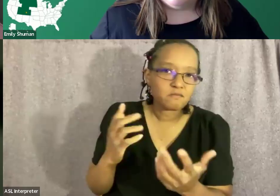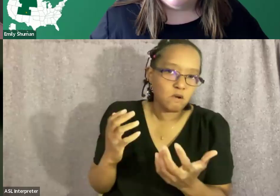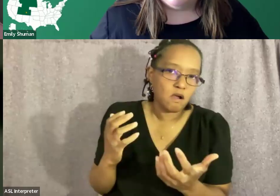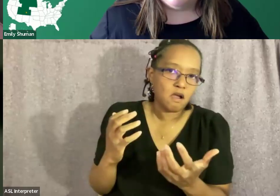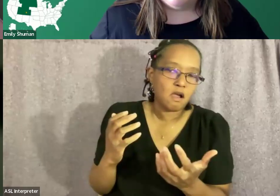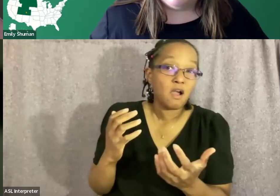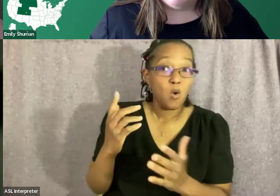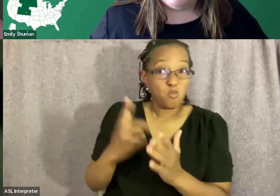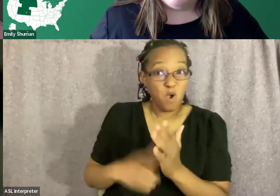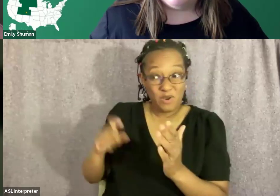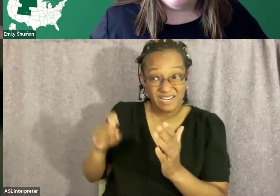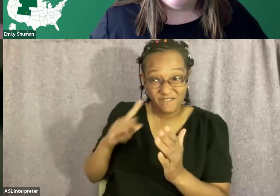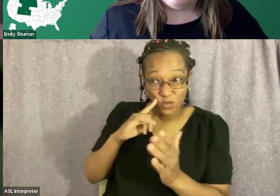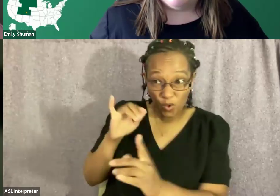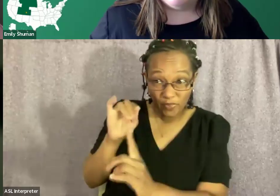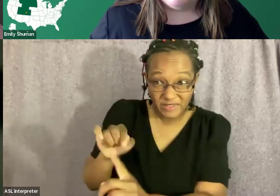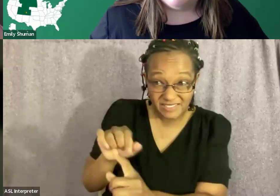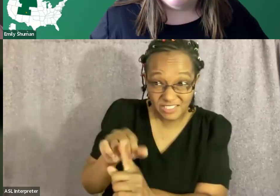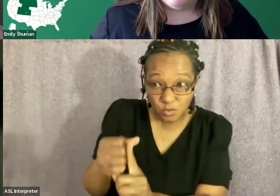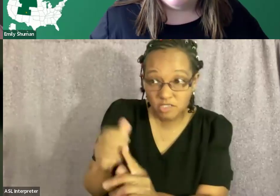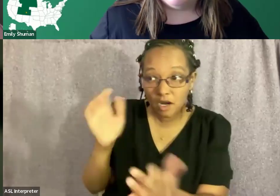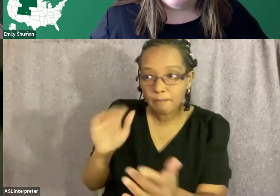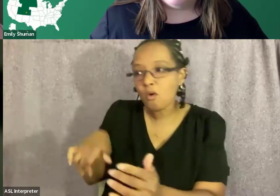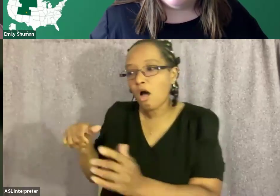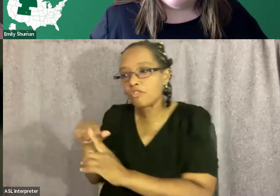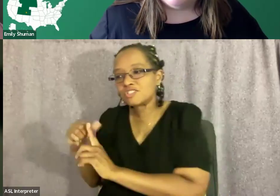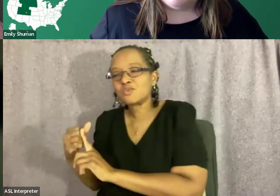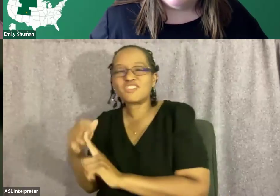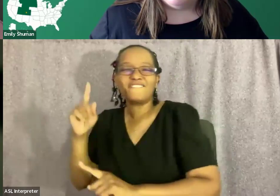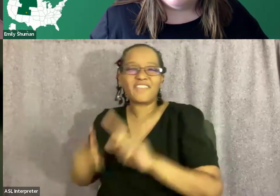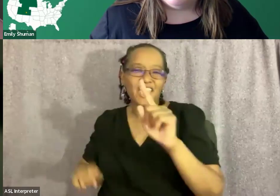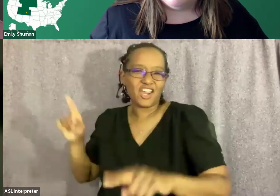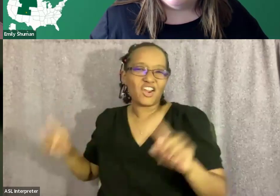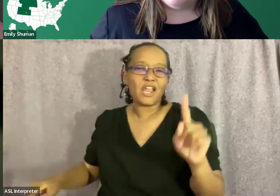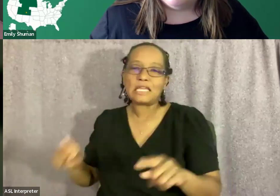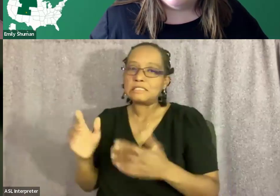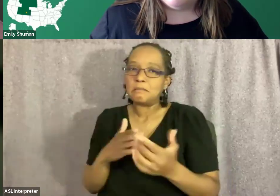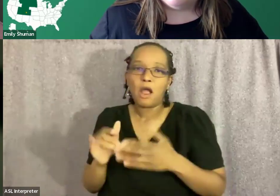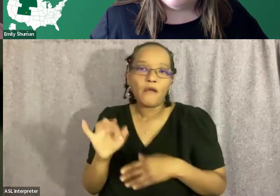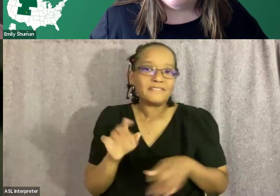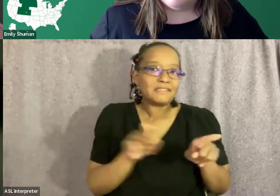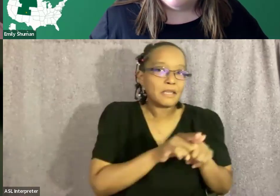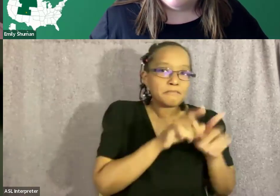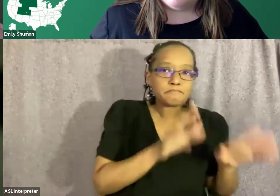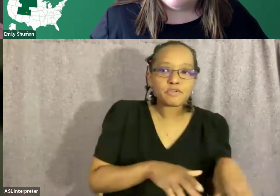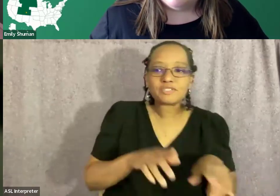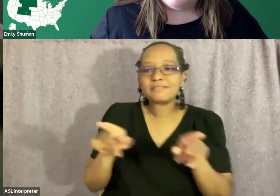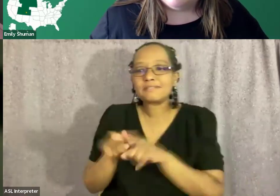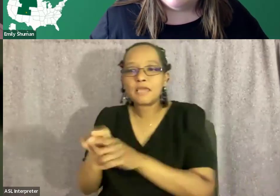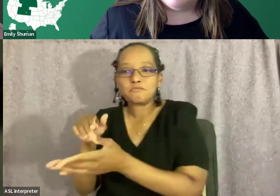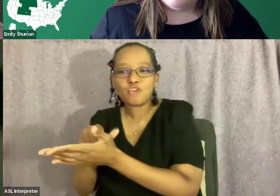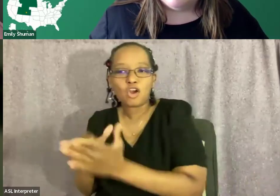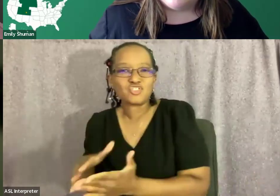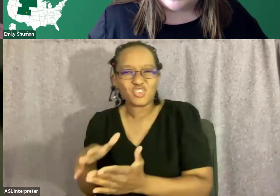those things is going to vary, even if we're talking about the same person, same doctor. We have different